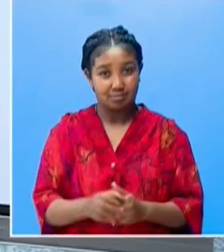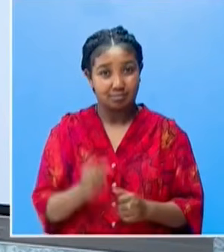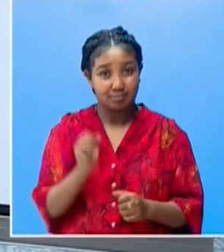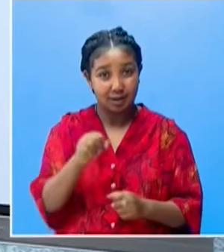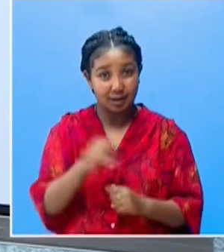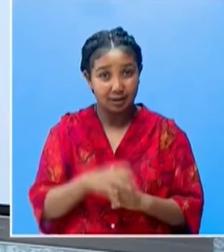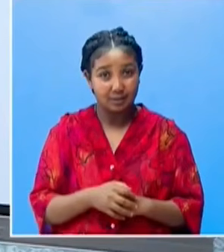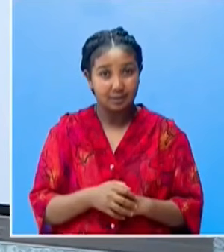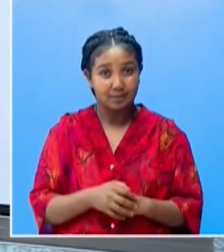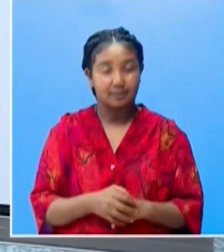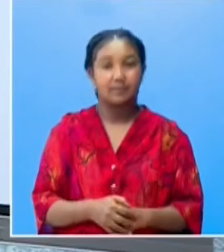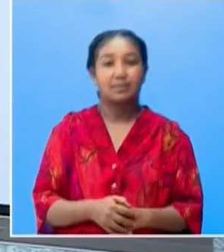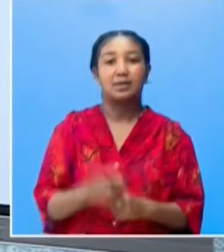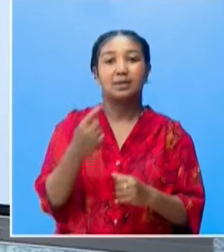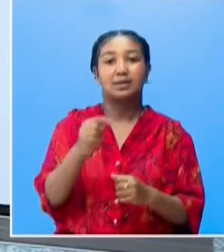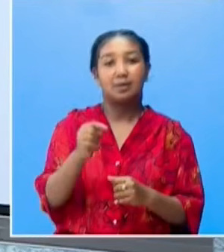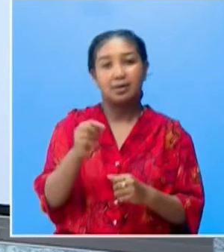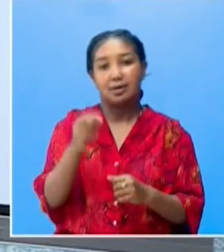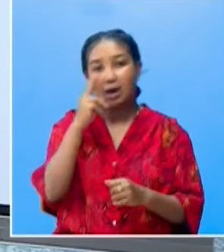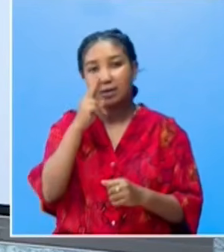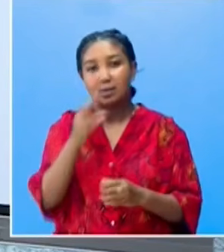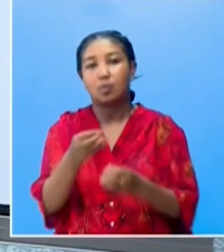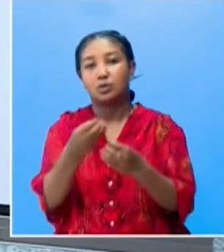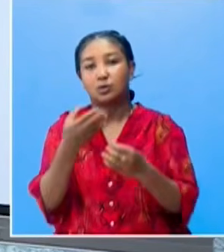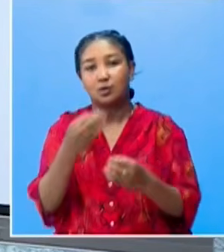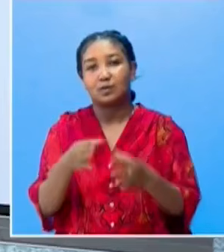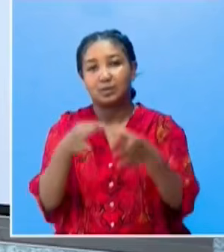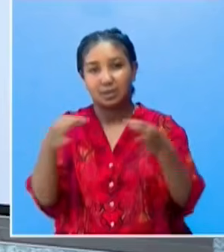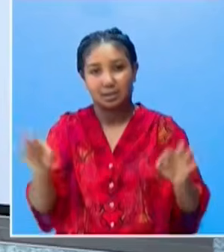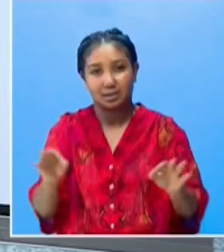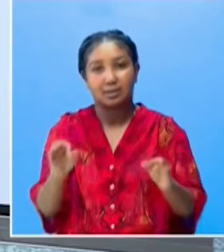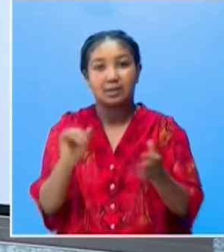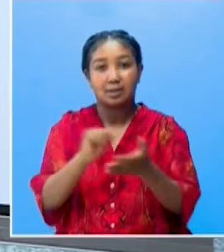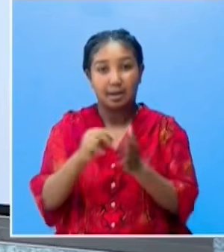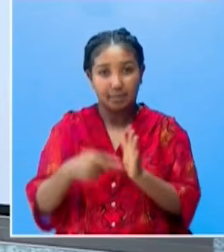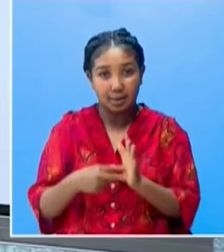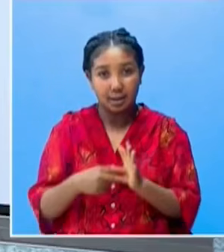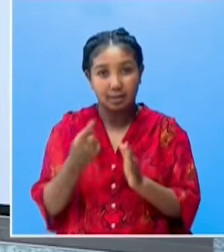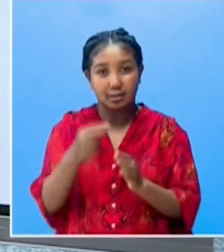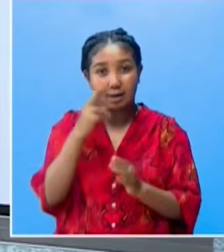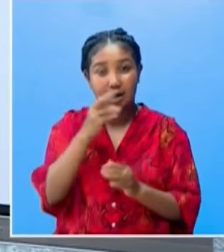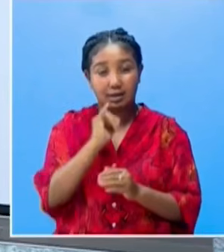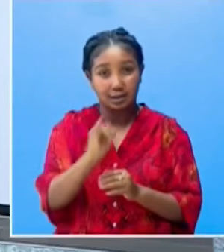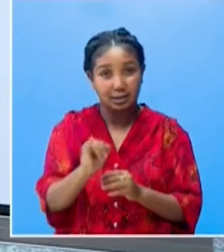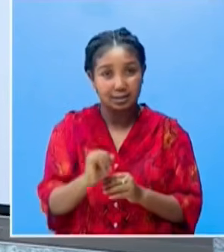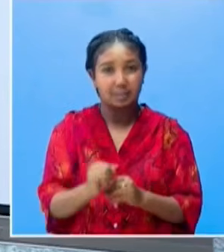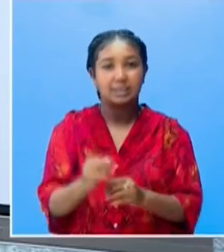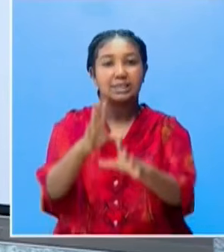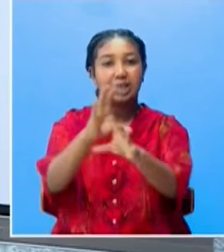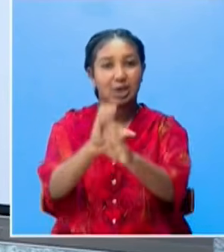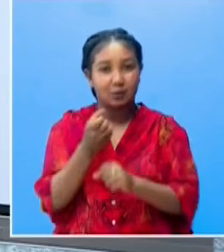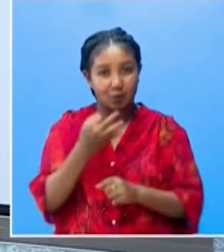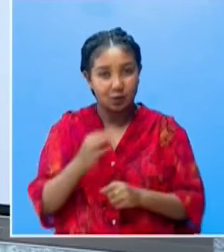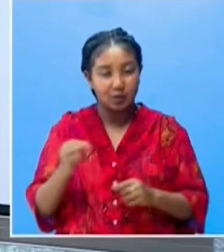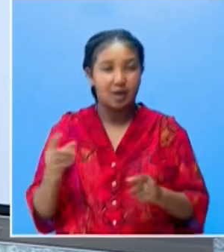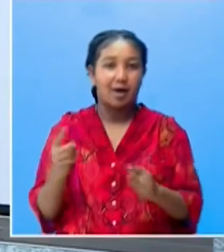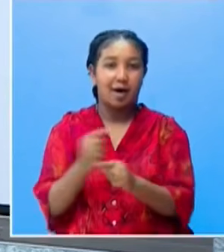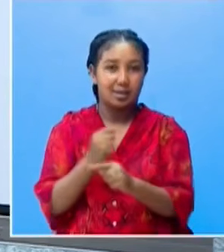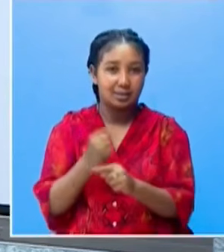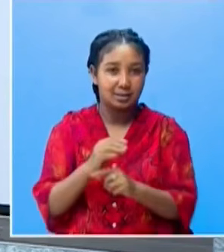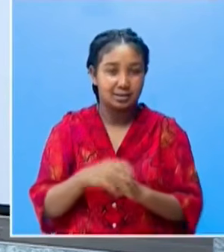it? Yes, the rat is an object of the sentence. That means the rat is the receiver of the